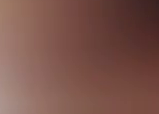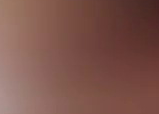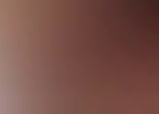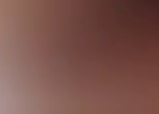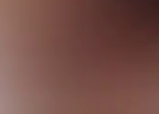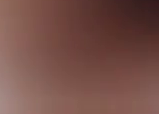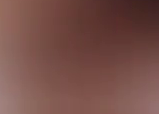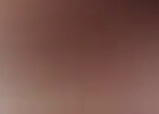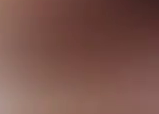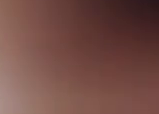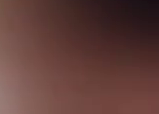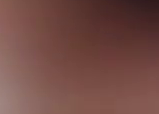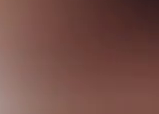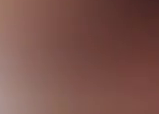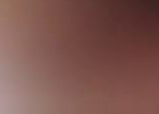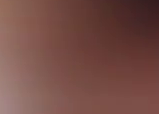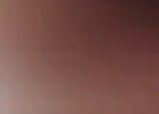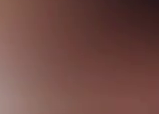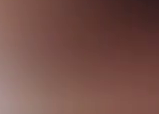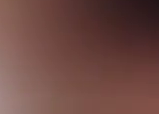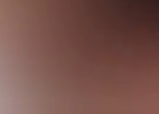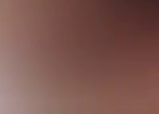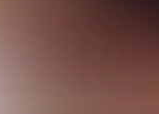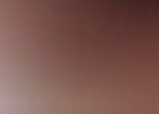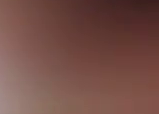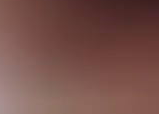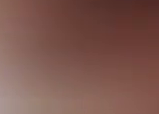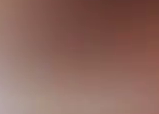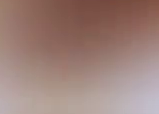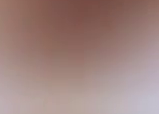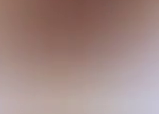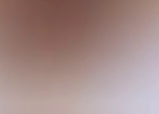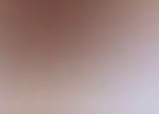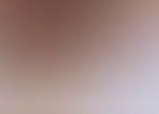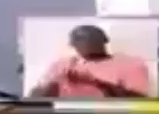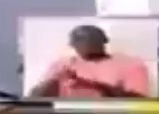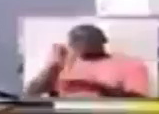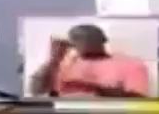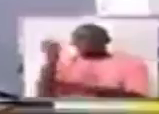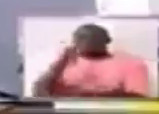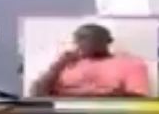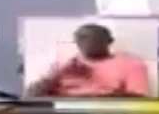Okay. I close. Thank you very much.